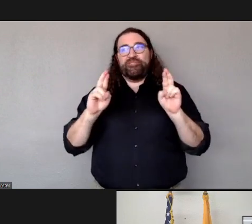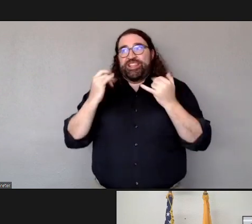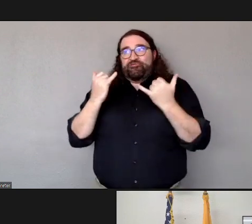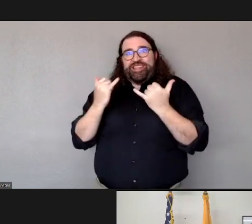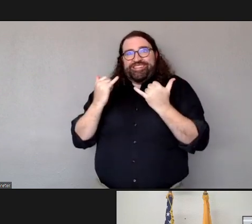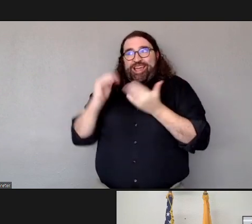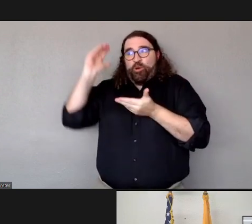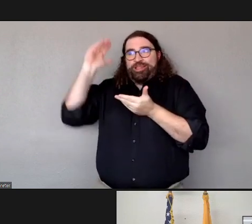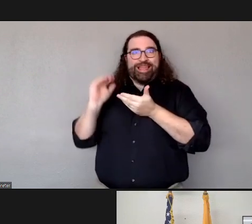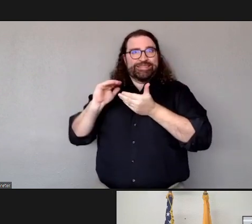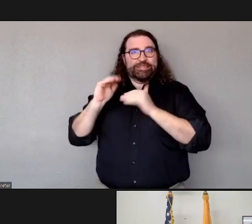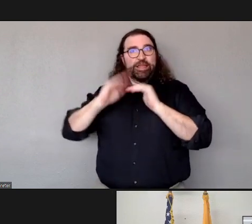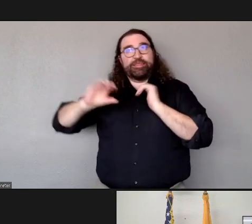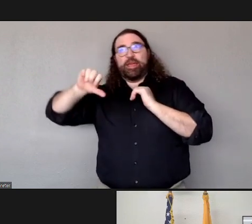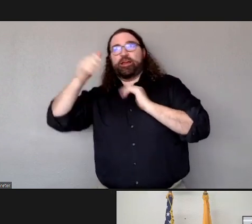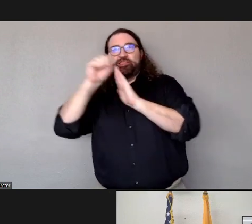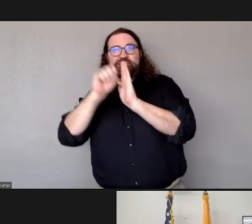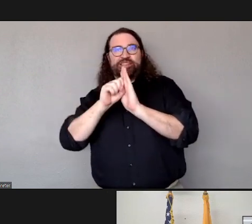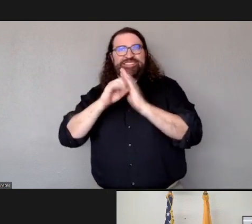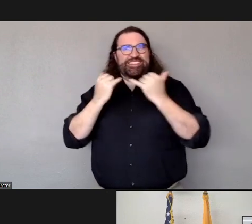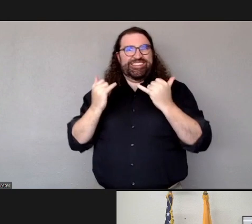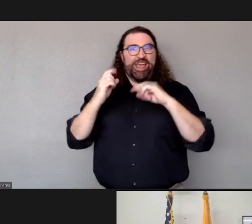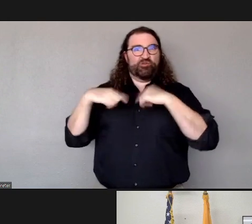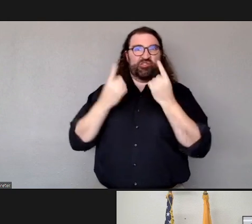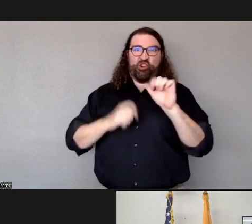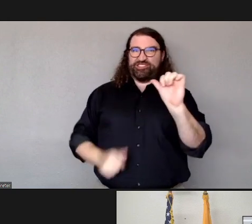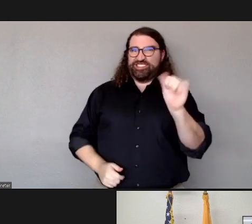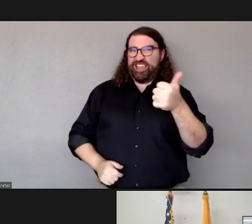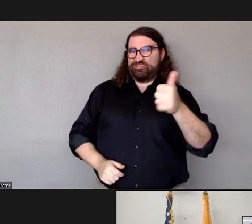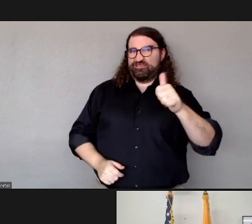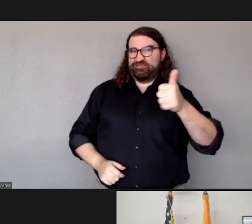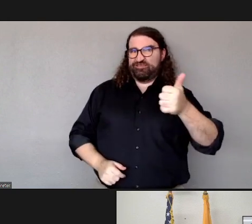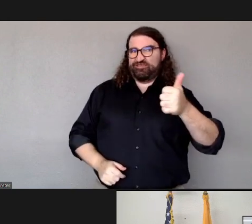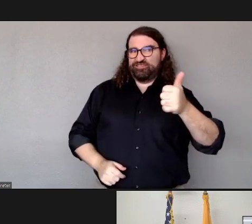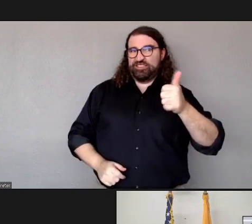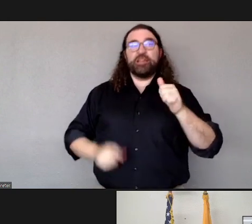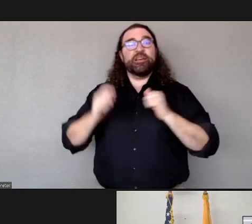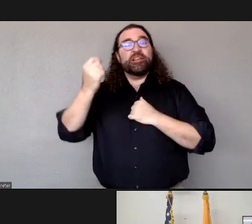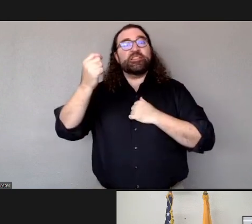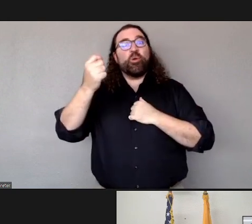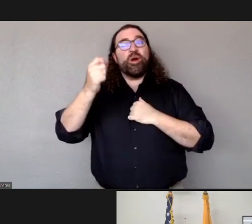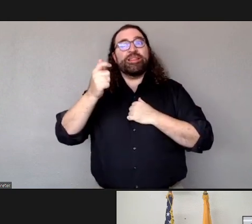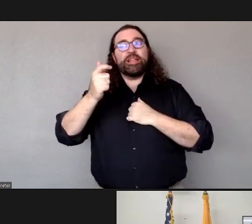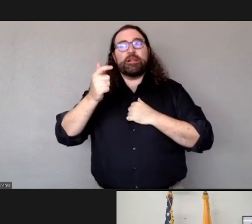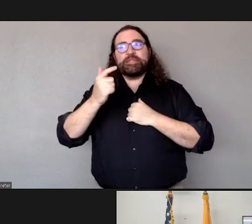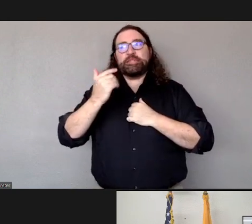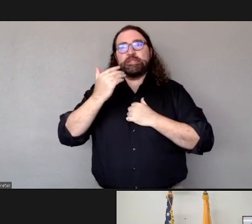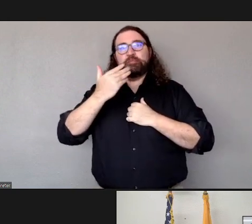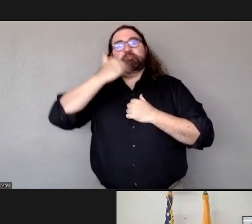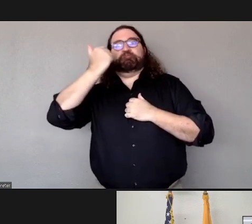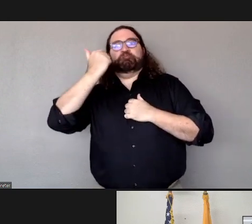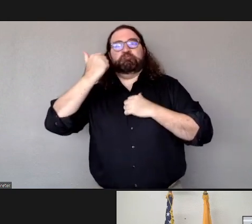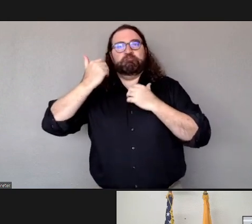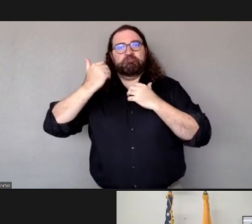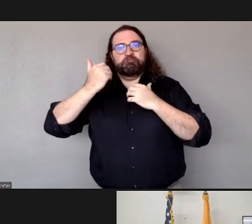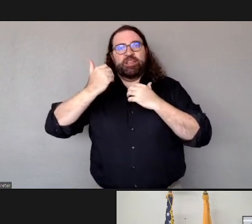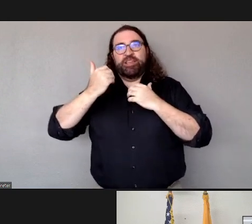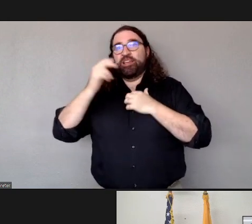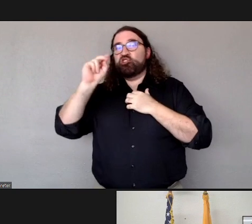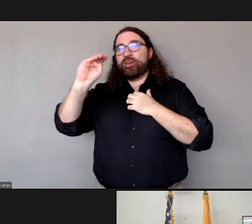other states. We only have 10 cases so far. So we are a little bit ahead of the game because, New Mexico is a